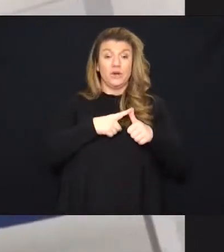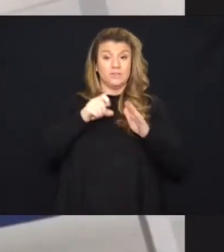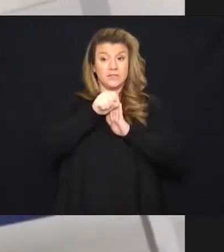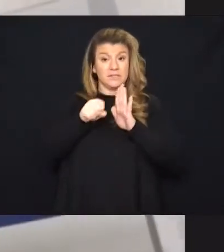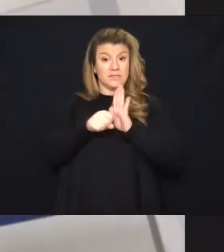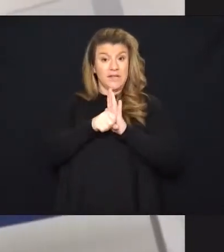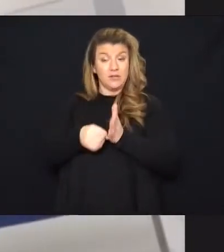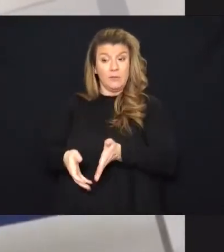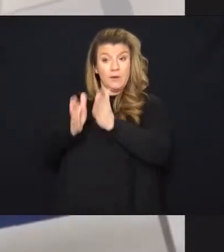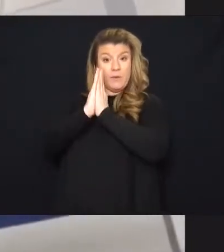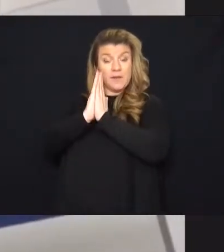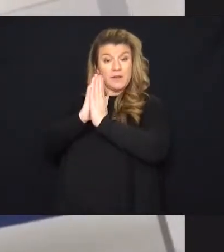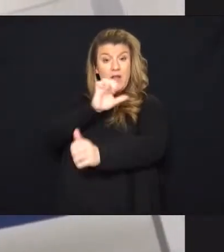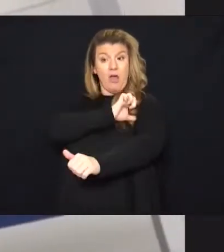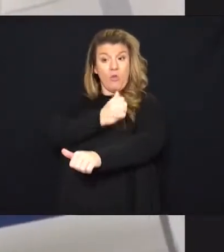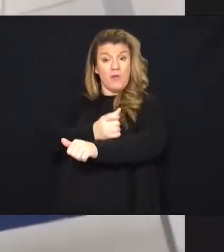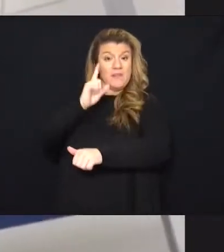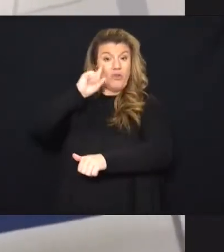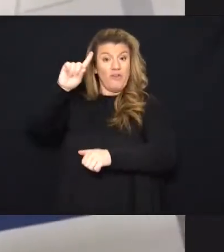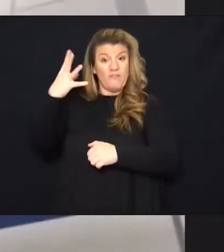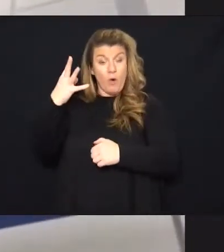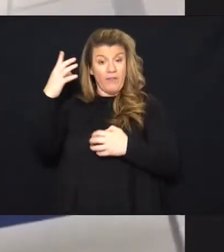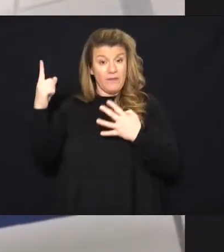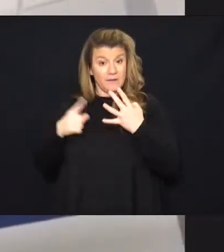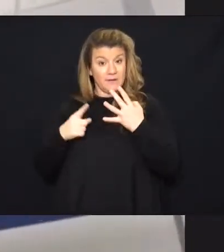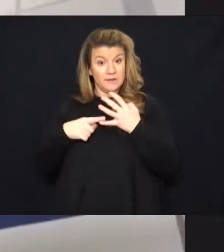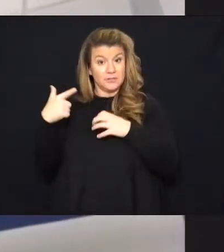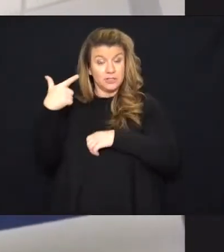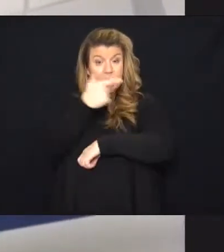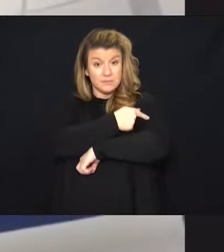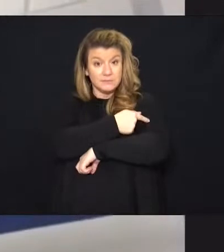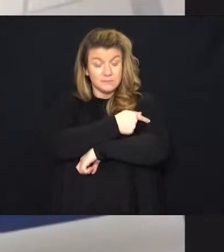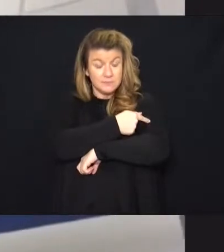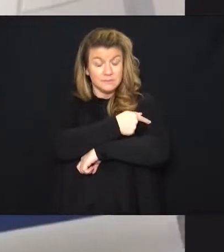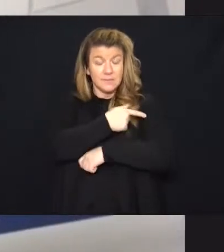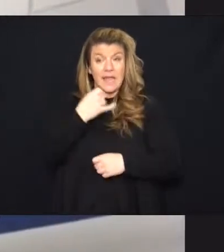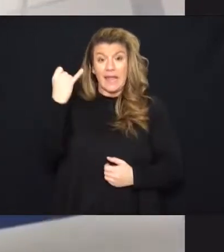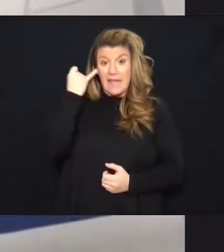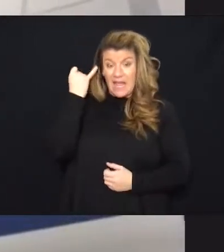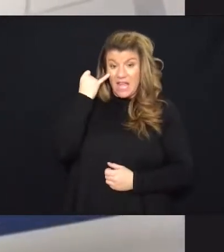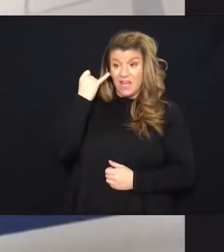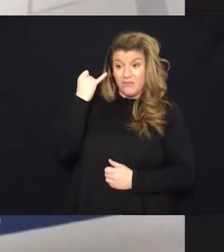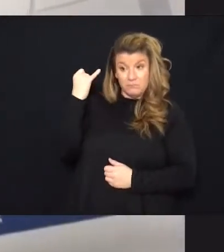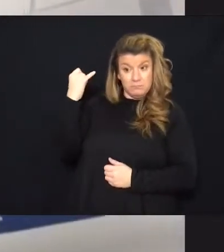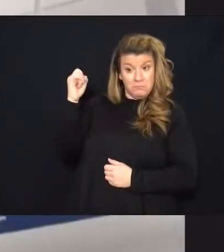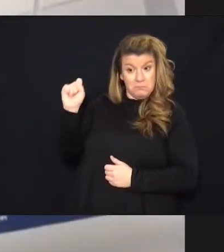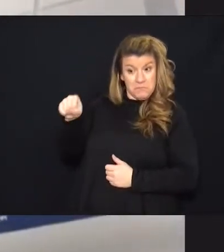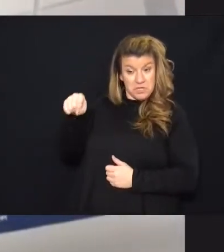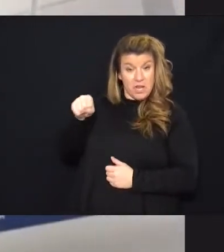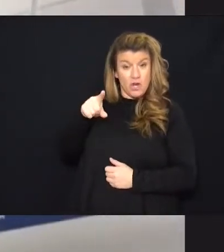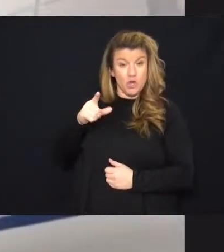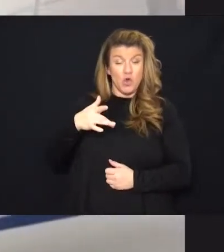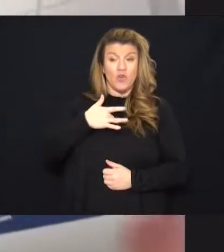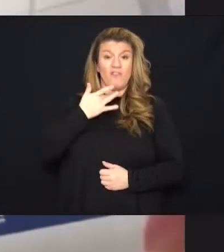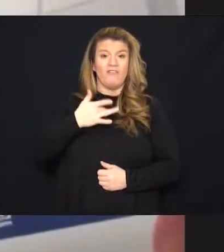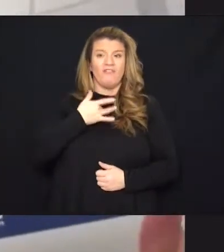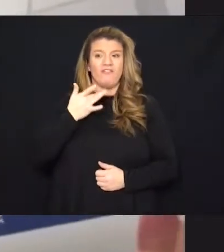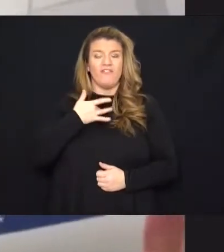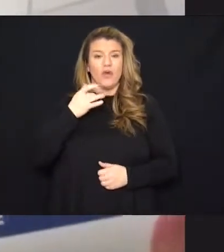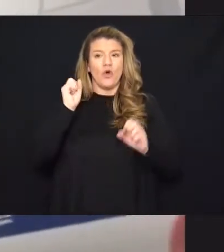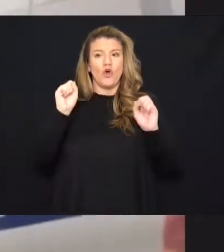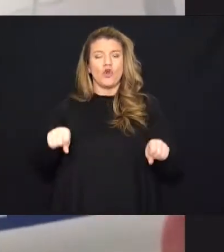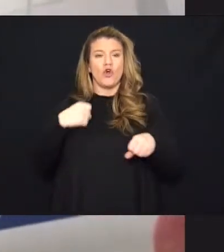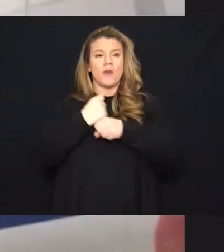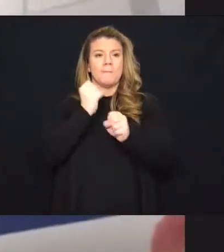the authorization to do the fourth shot? And if so, are there mitigating circumstances that may make our